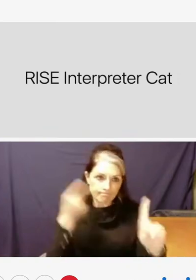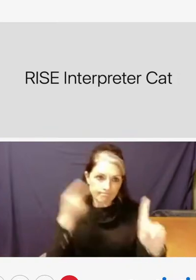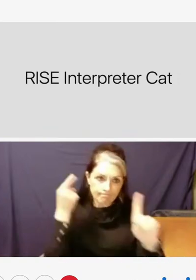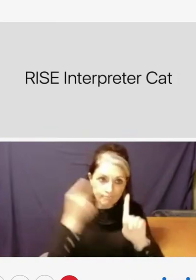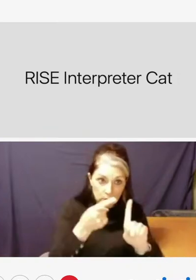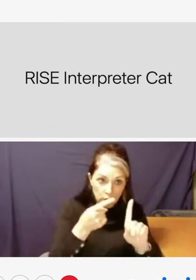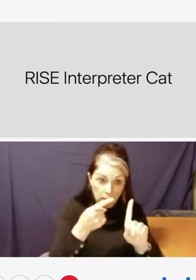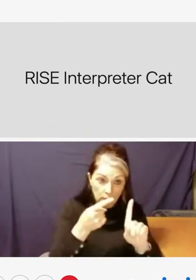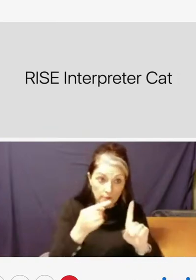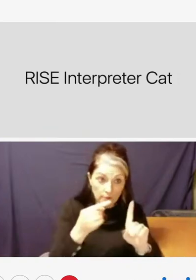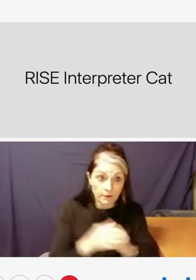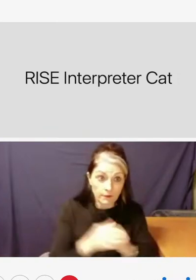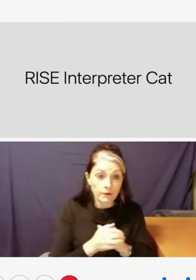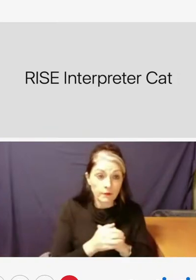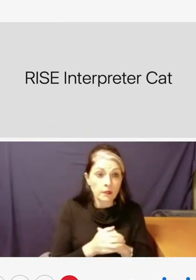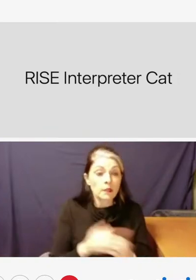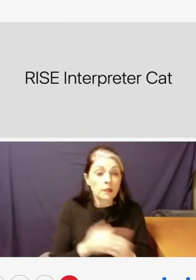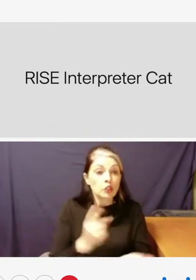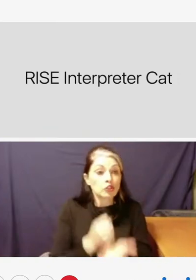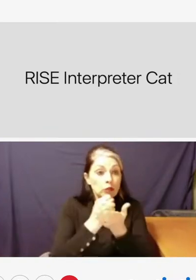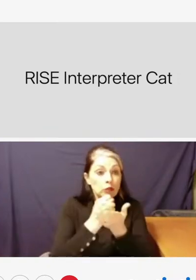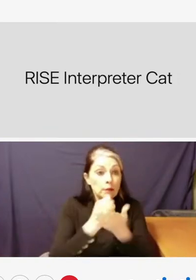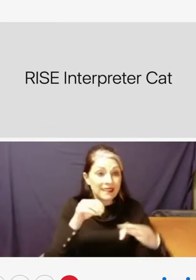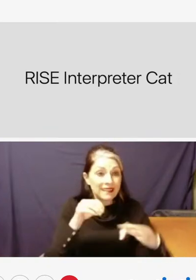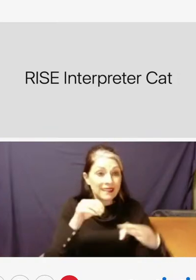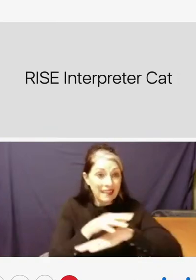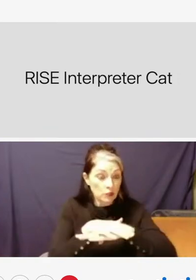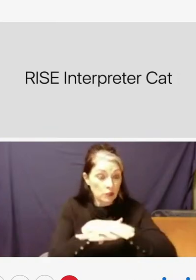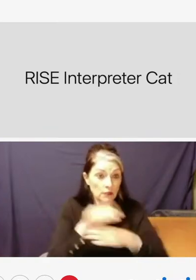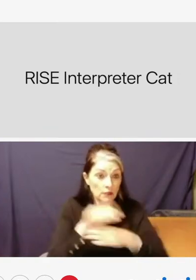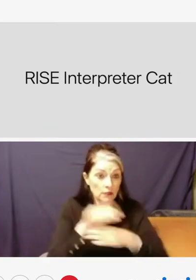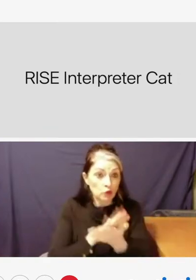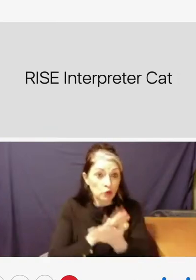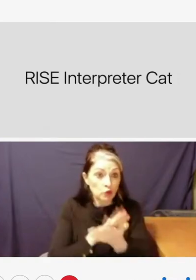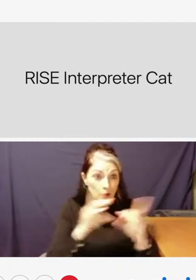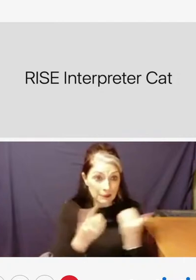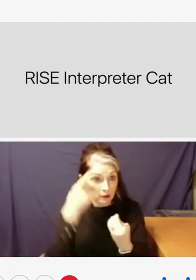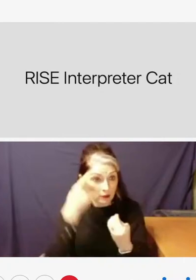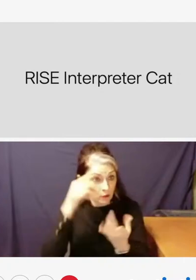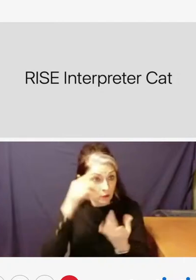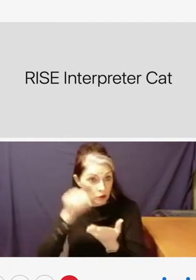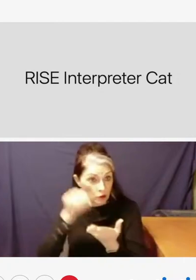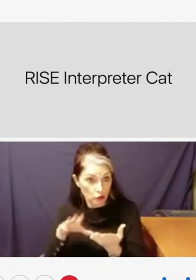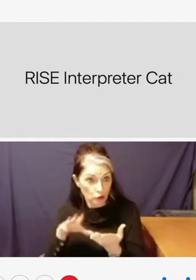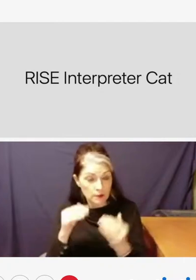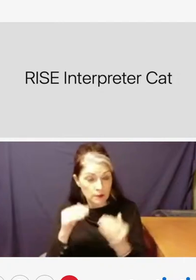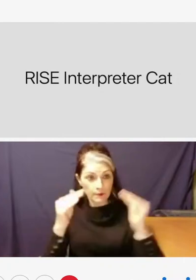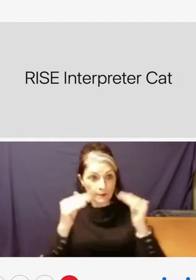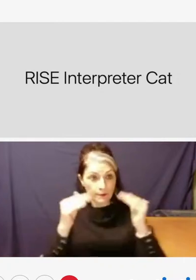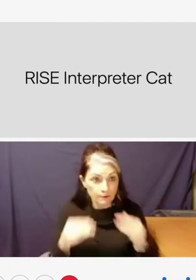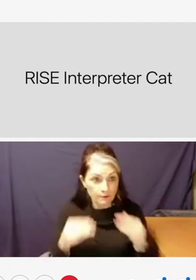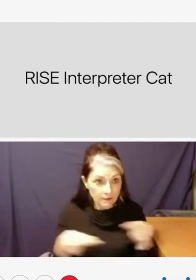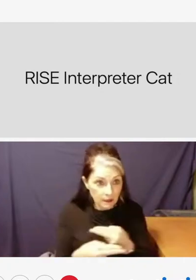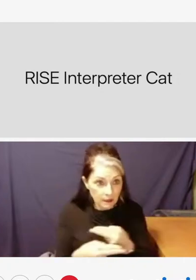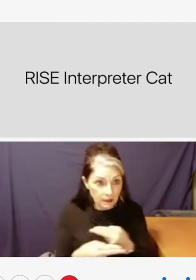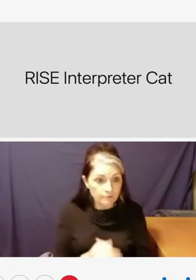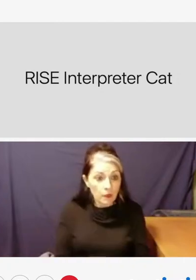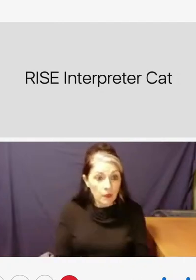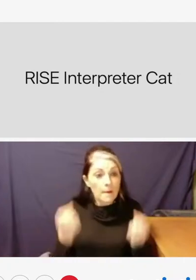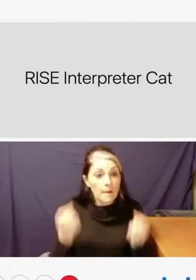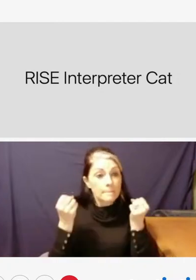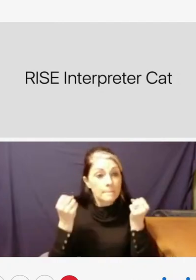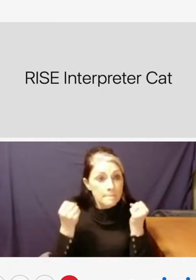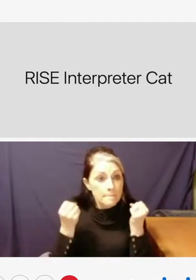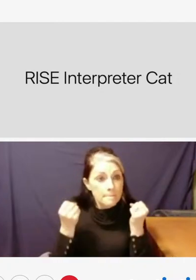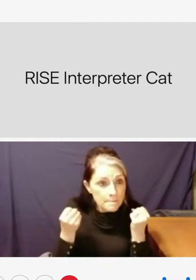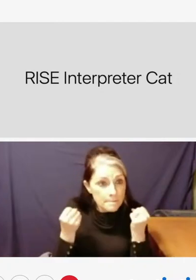and counseling for our students in our school district next slide please there are so many uh uh you know services